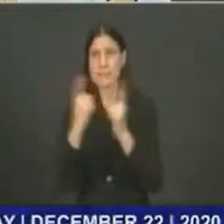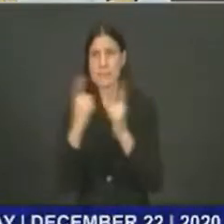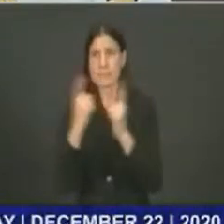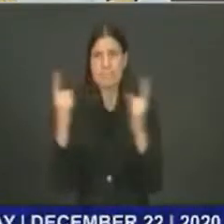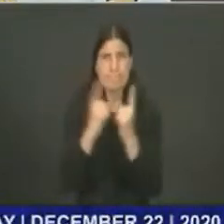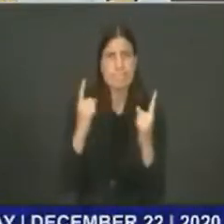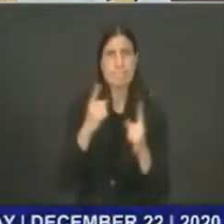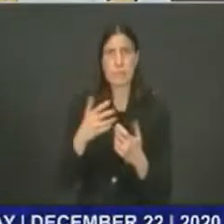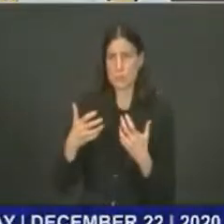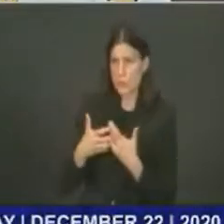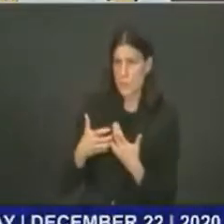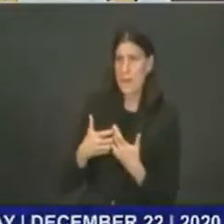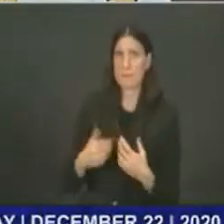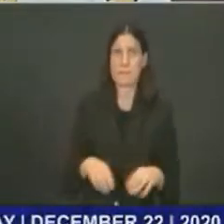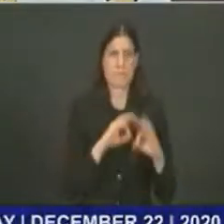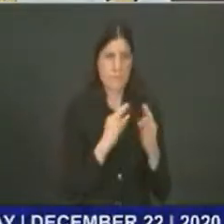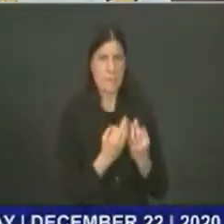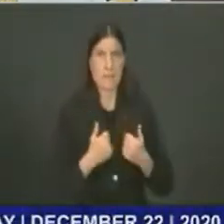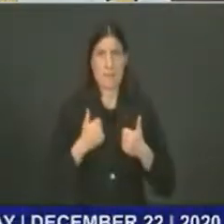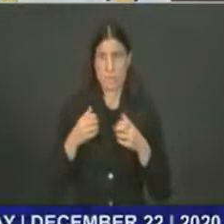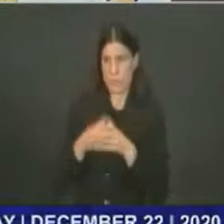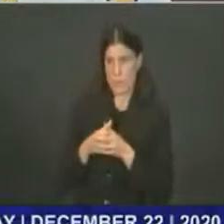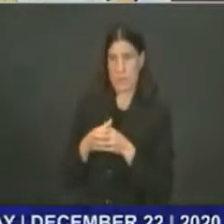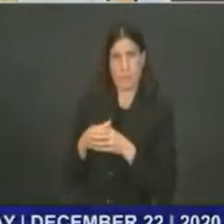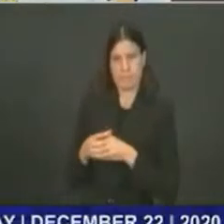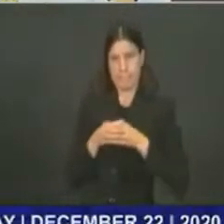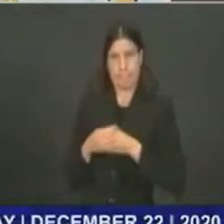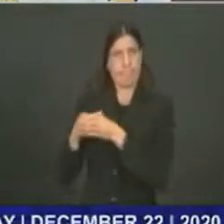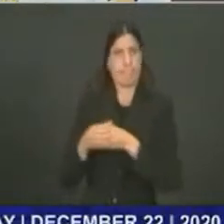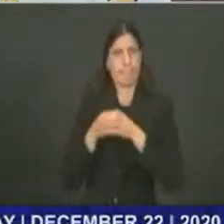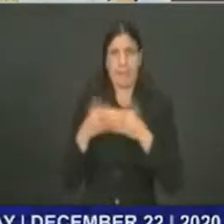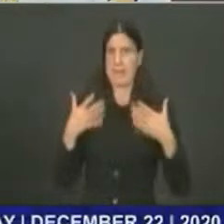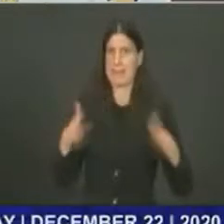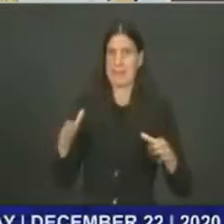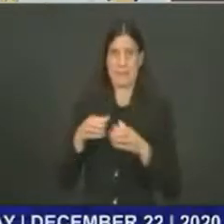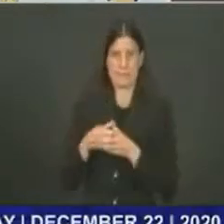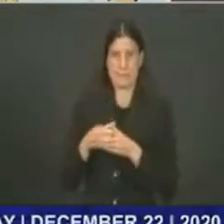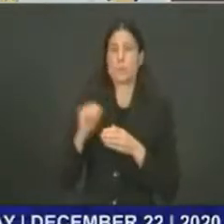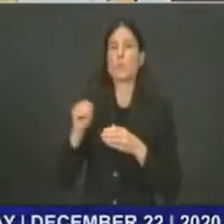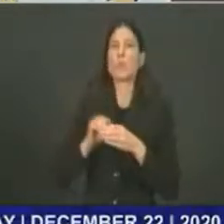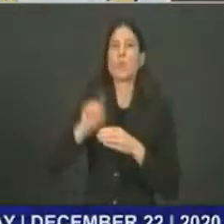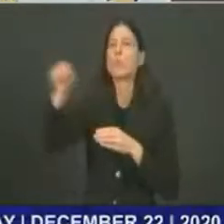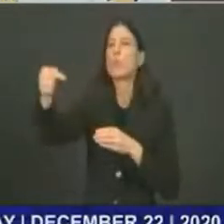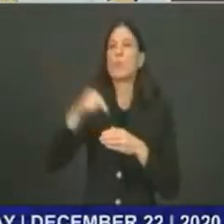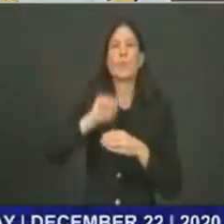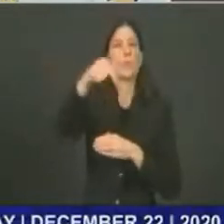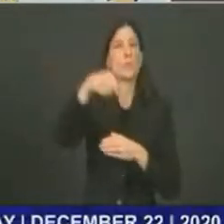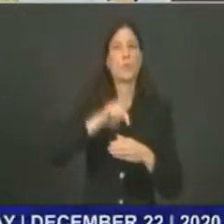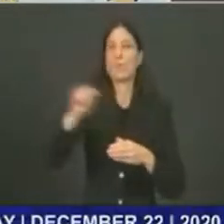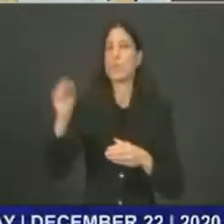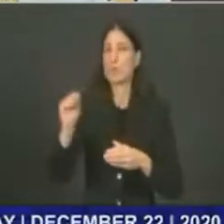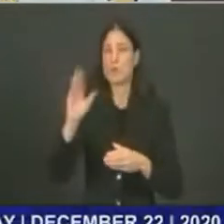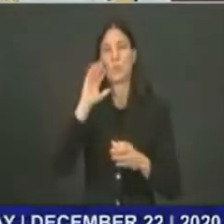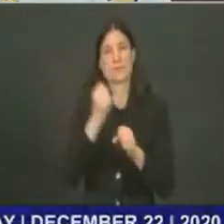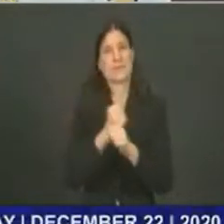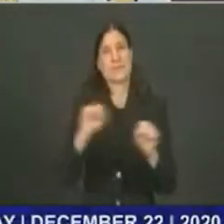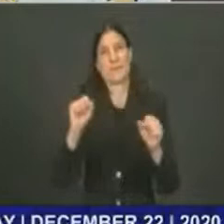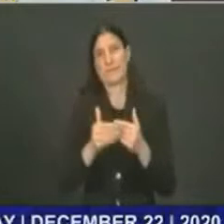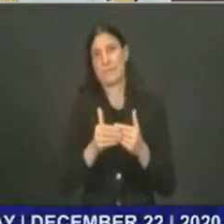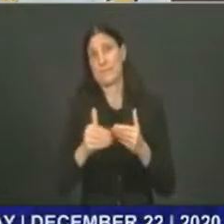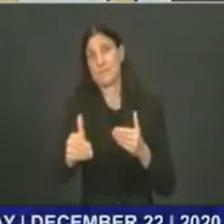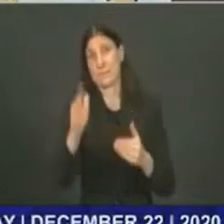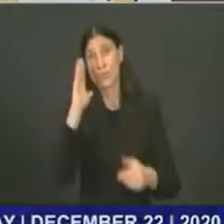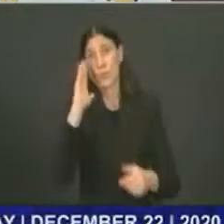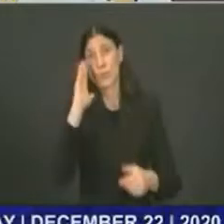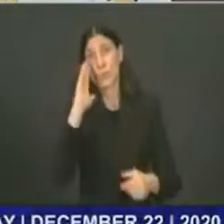what's going to get us through this as quickly and as safely as possible. Before finishing and opening up for questions, I